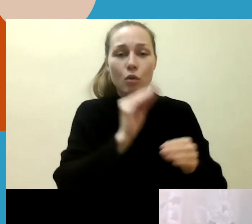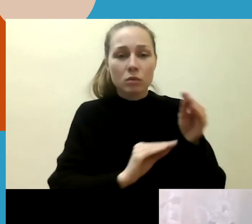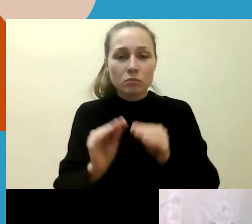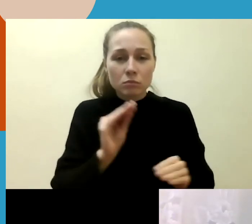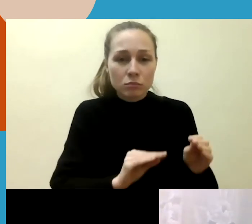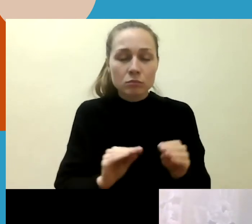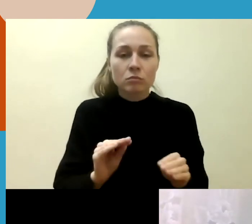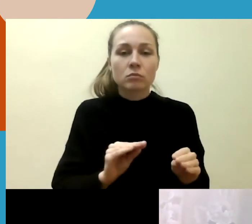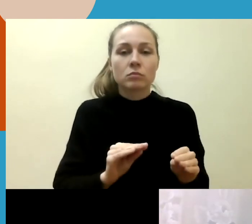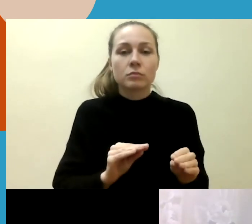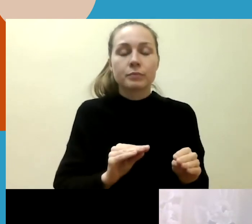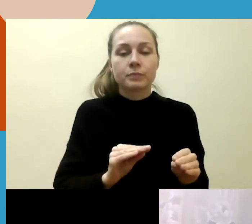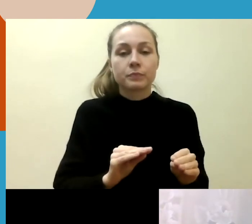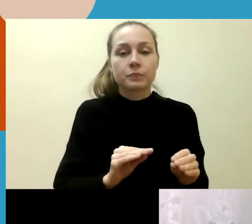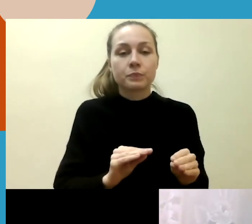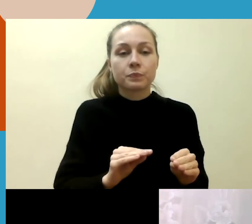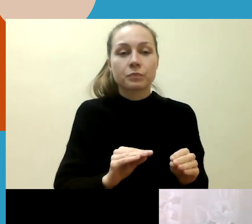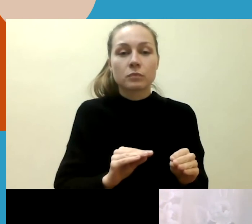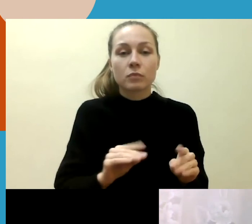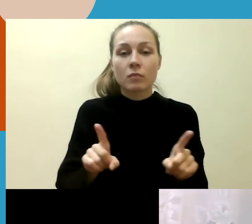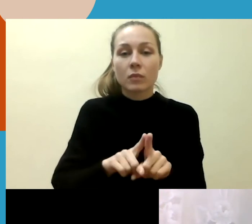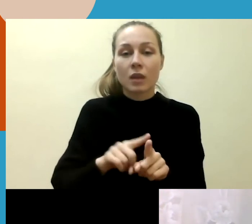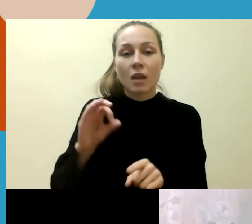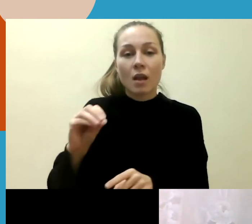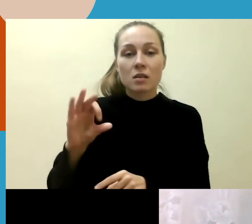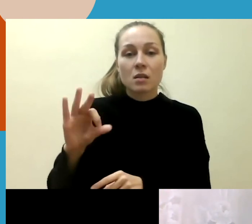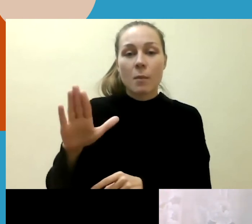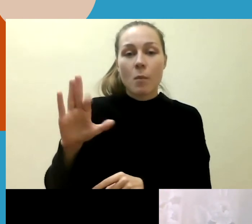look at the best practices.